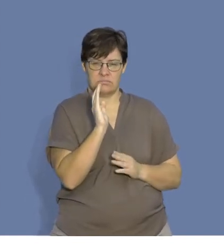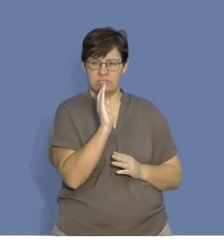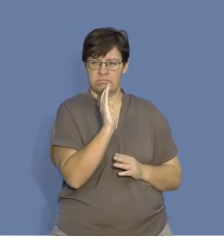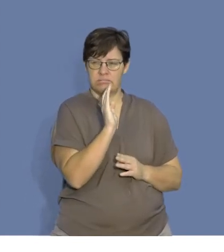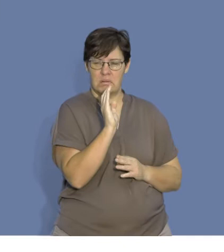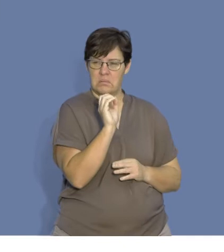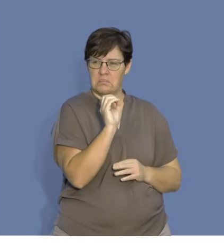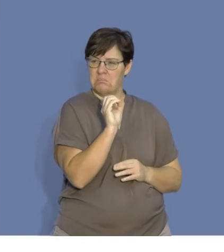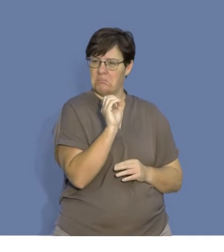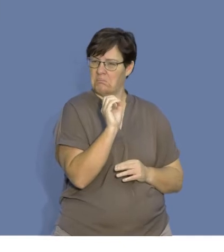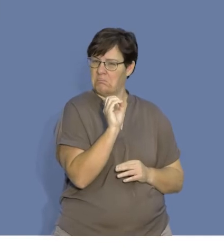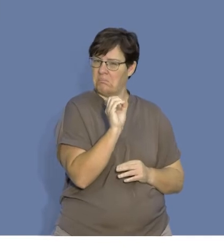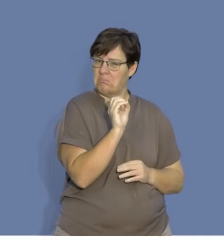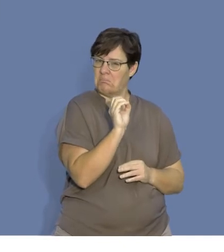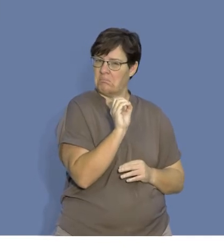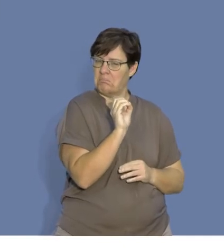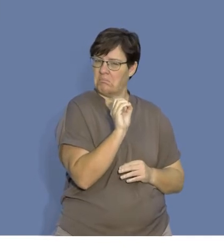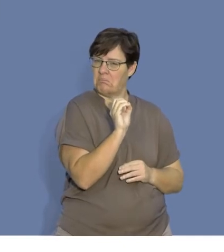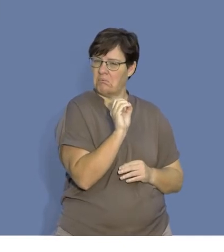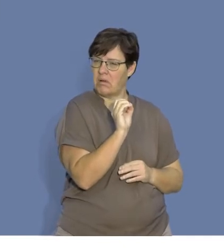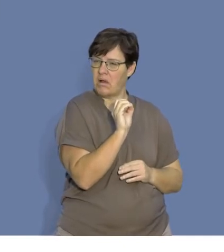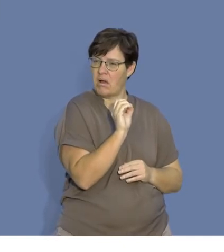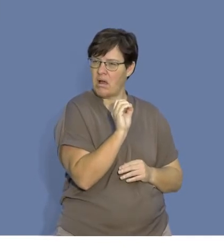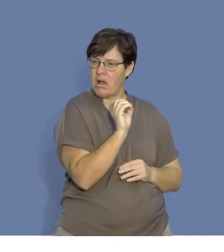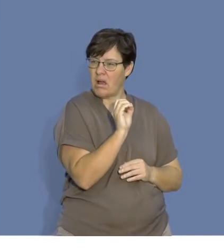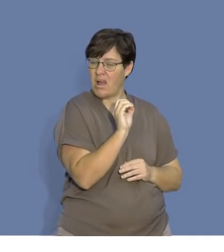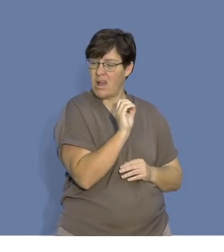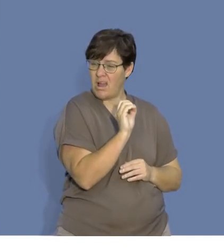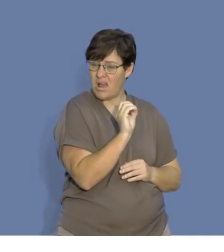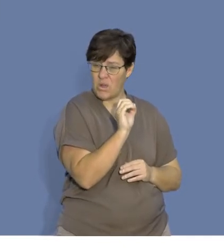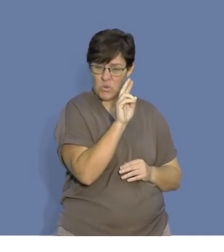no current. We get into ultraviolet.